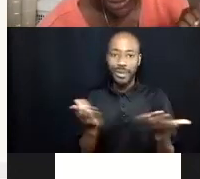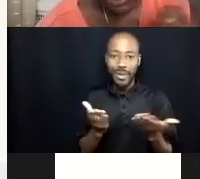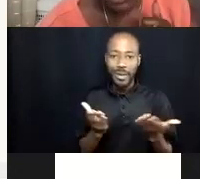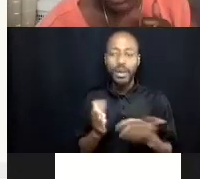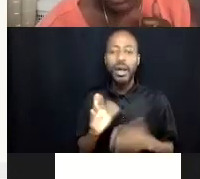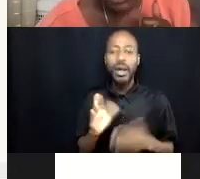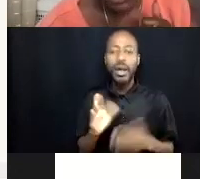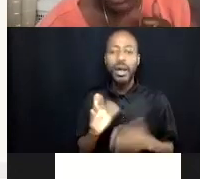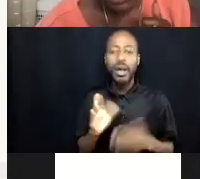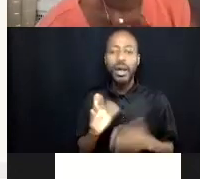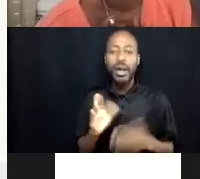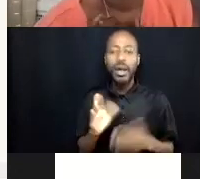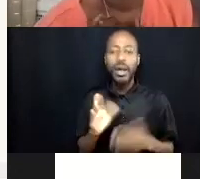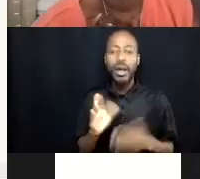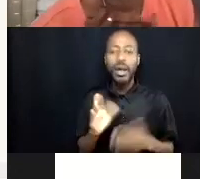work?